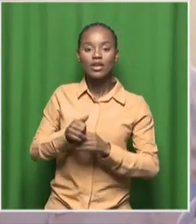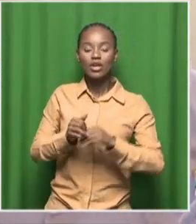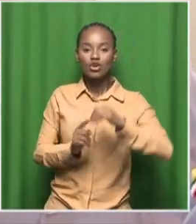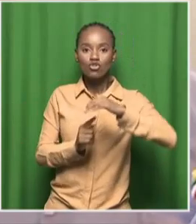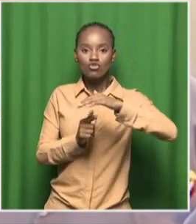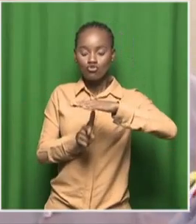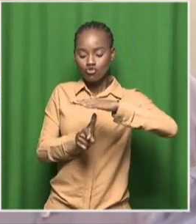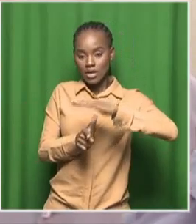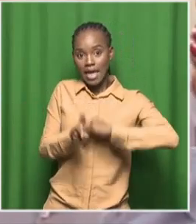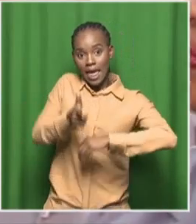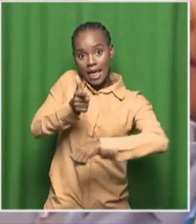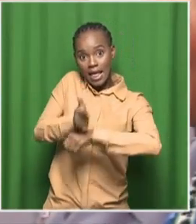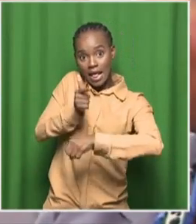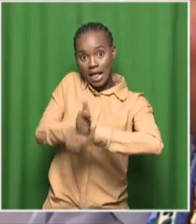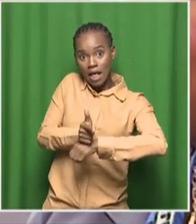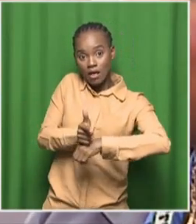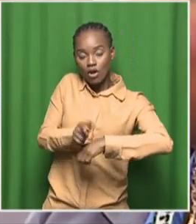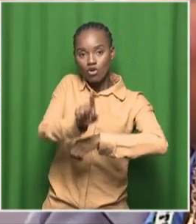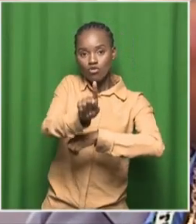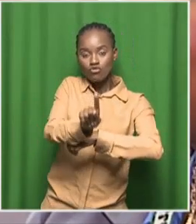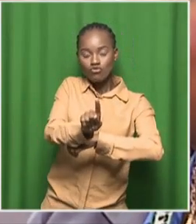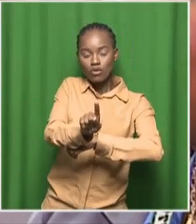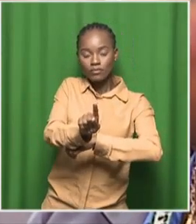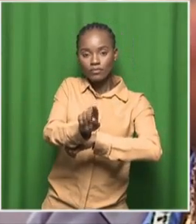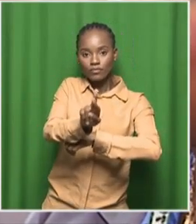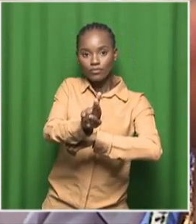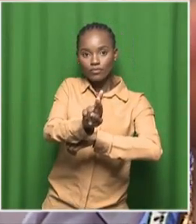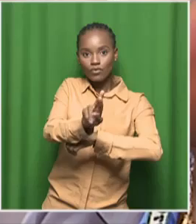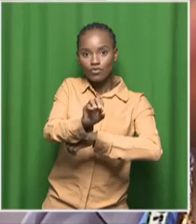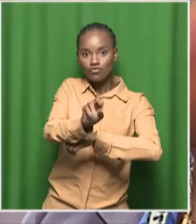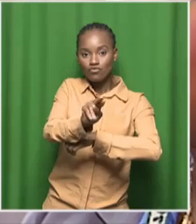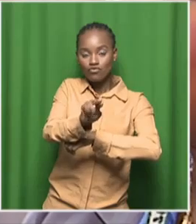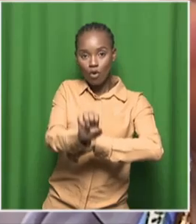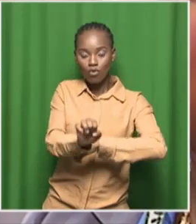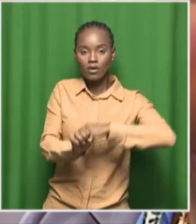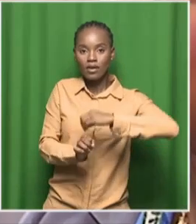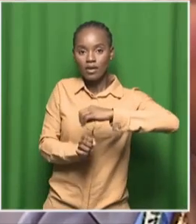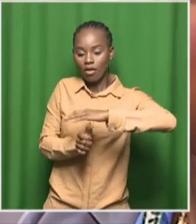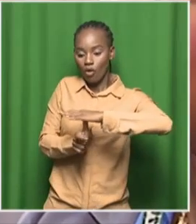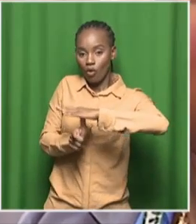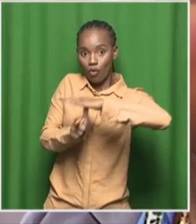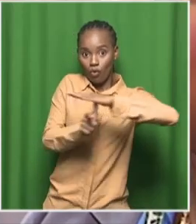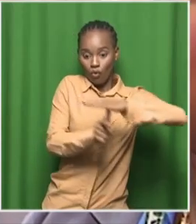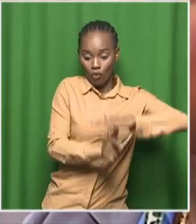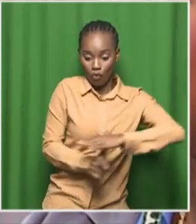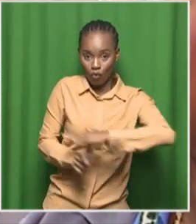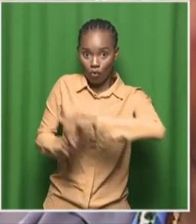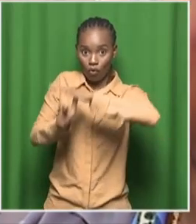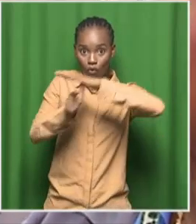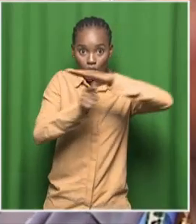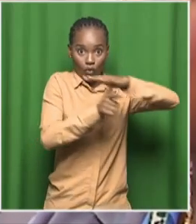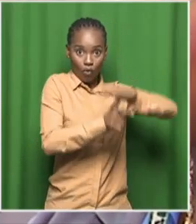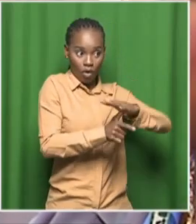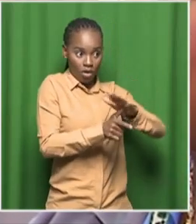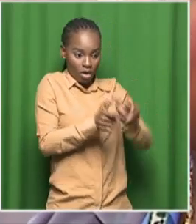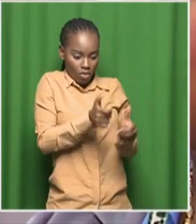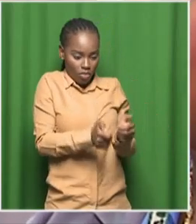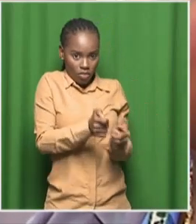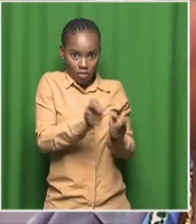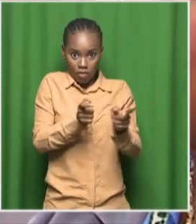I think the myth that Tvet colleges are basically institutions where